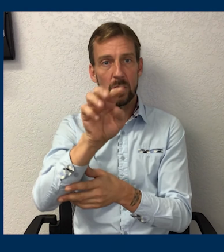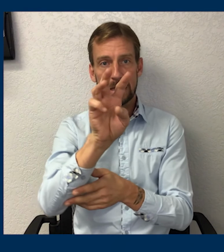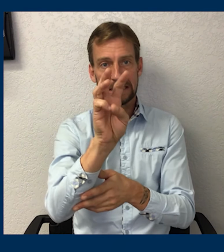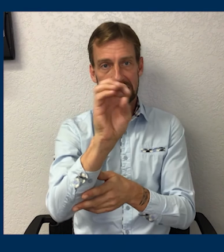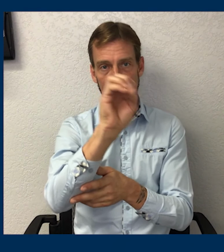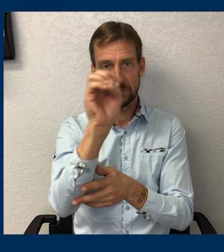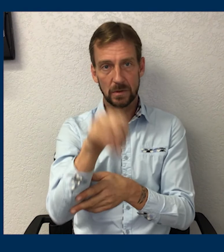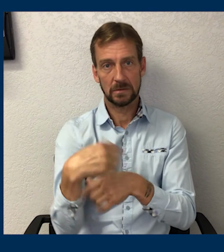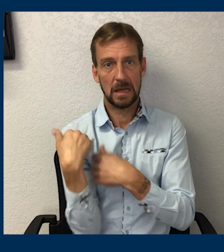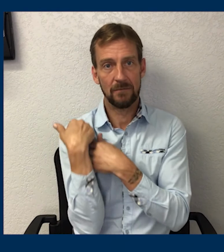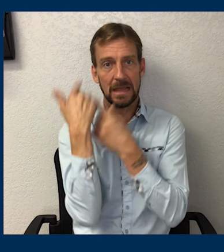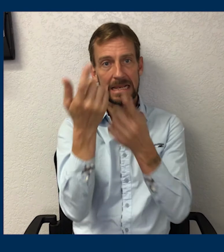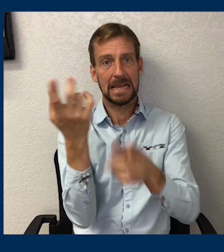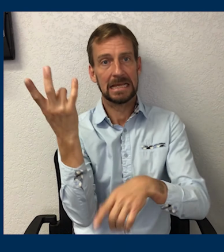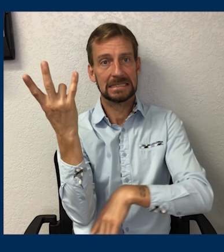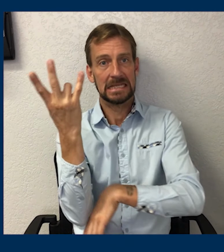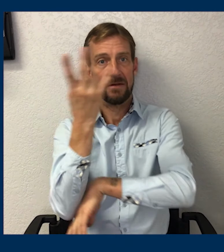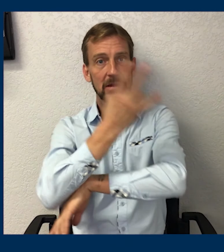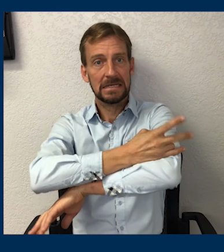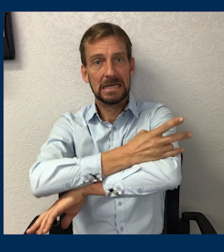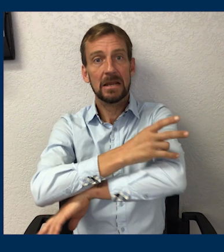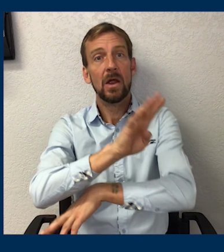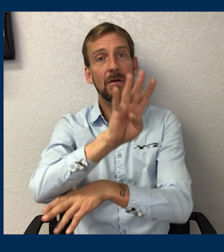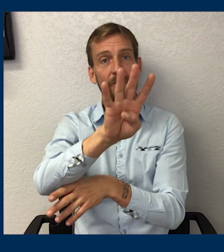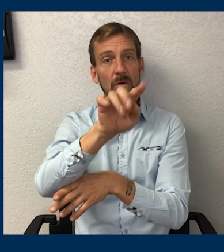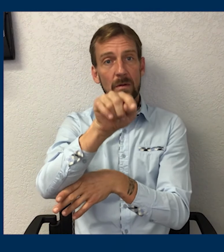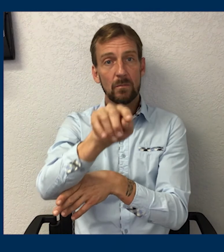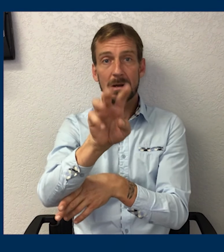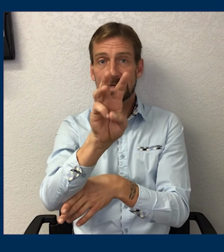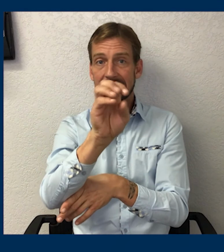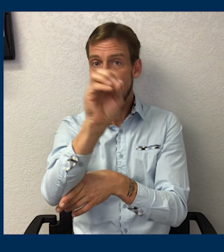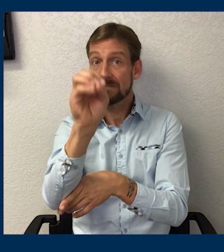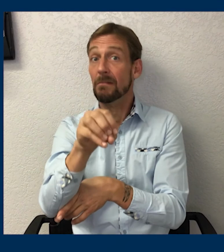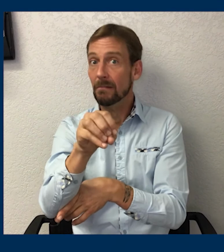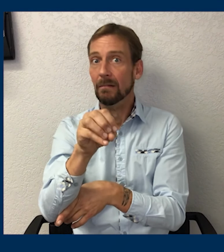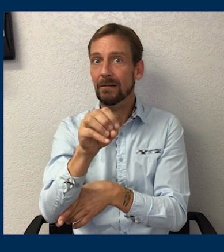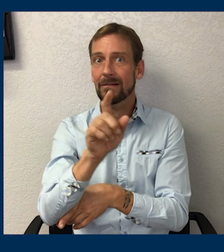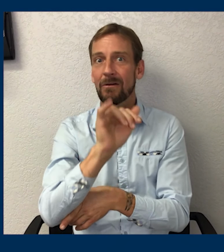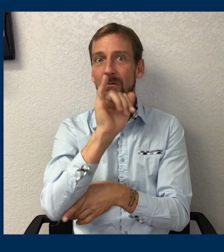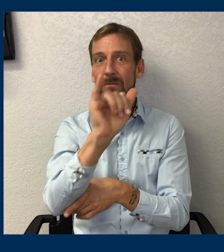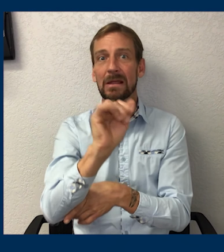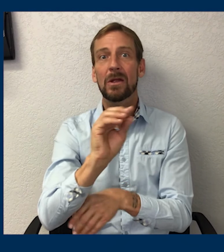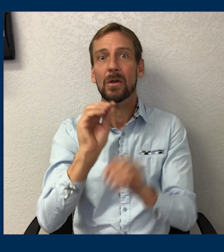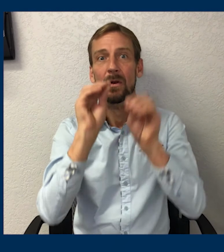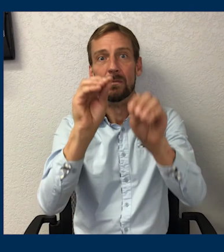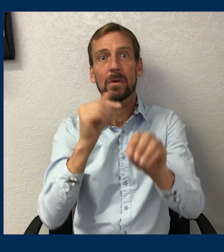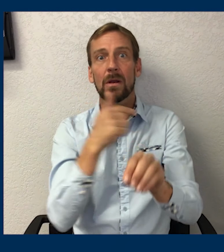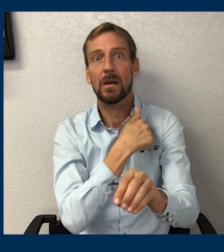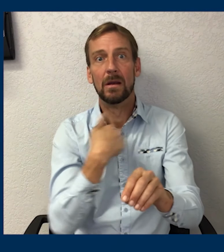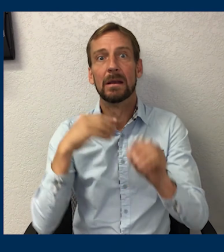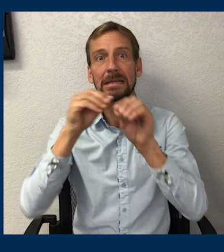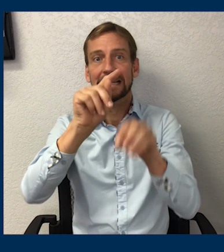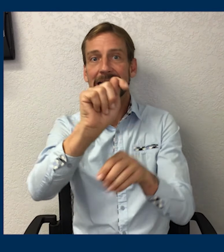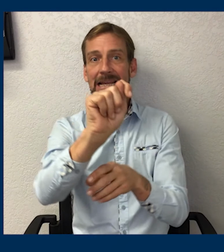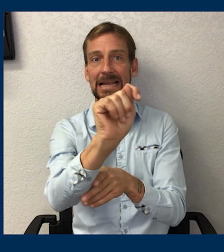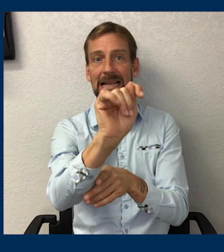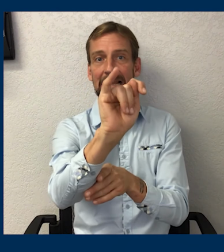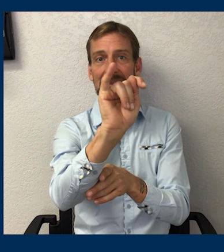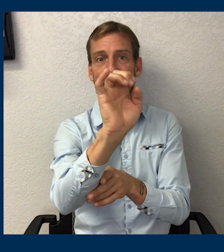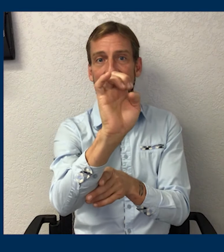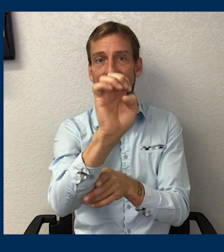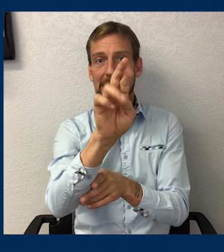the last 7 days. That 4.6% actually puts us in Tier 3 of